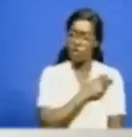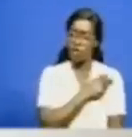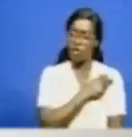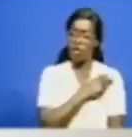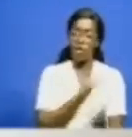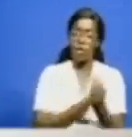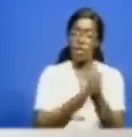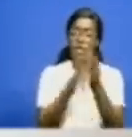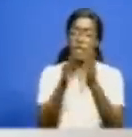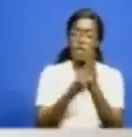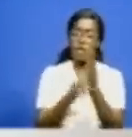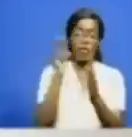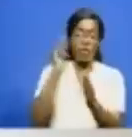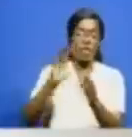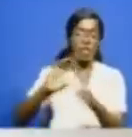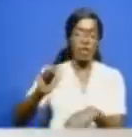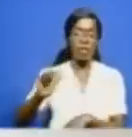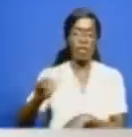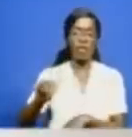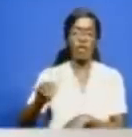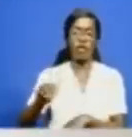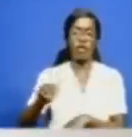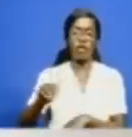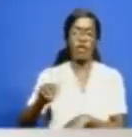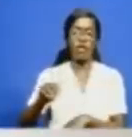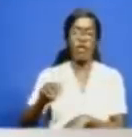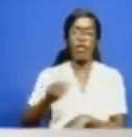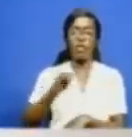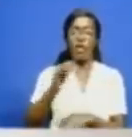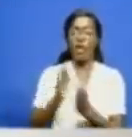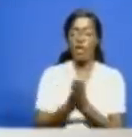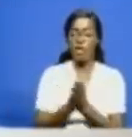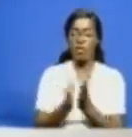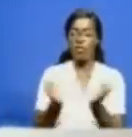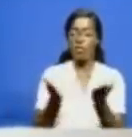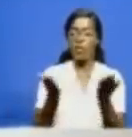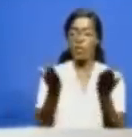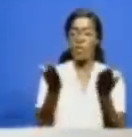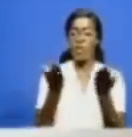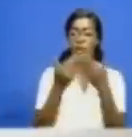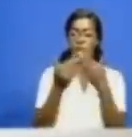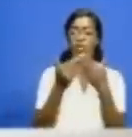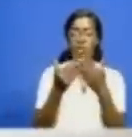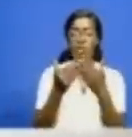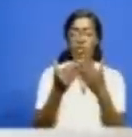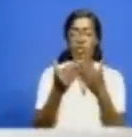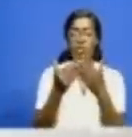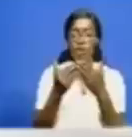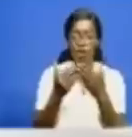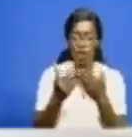the leadership of Kisii County, and to fortify our appreciation of this great son of